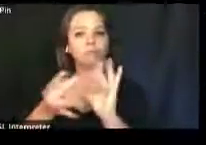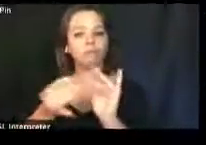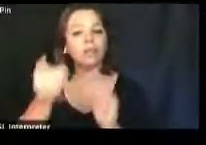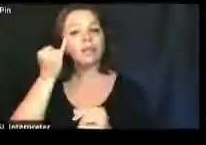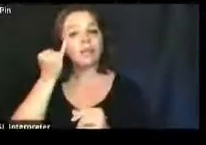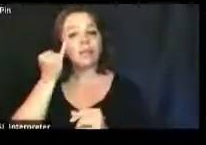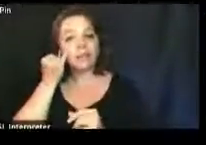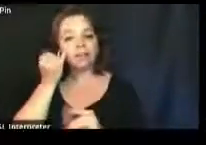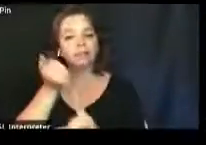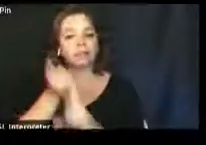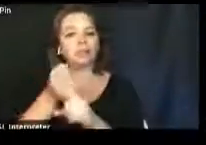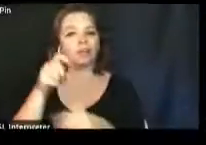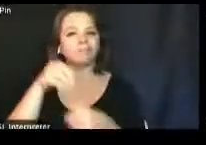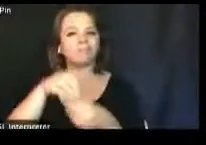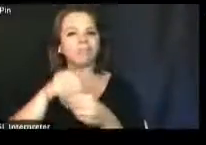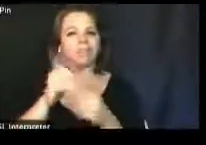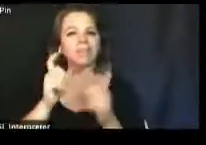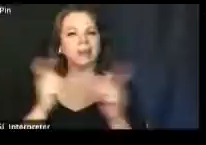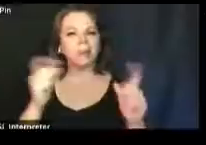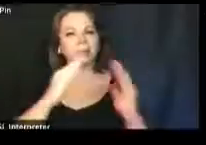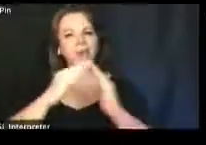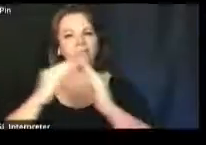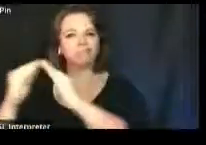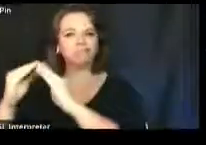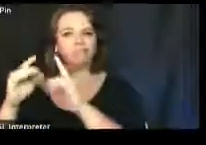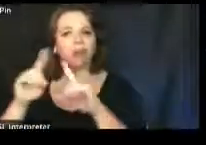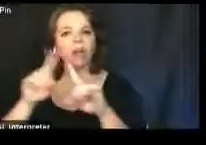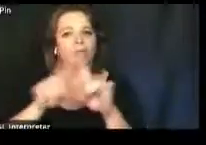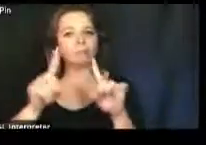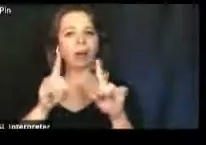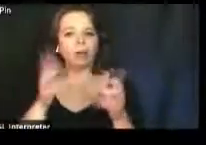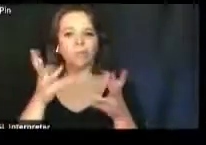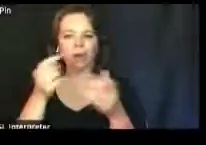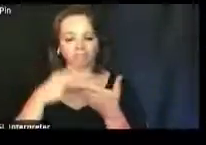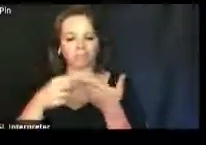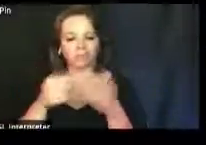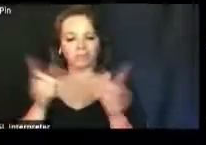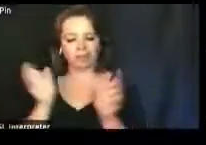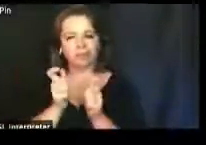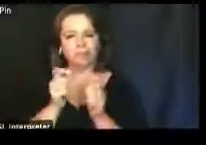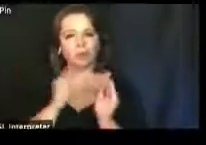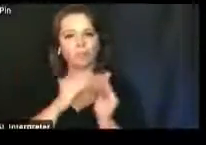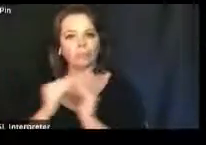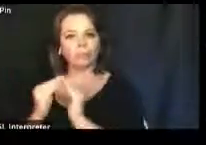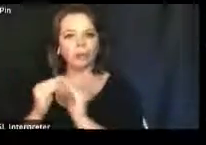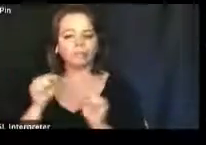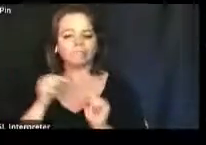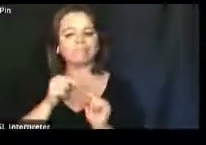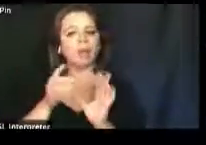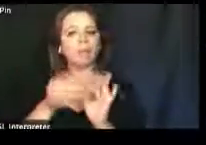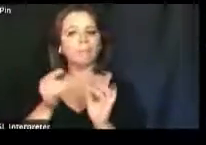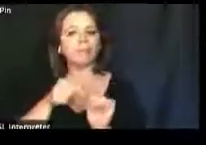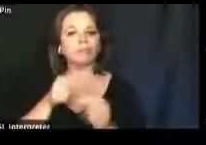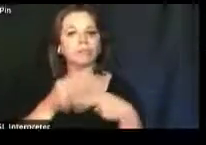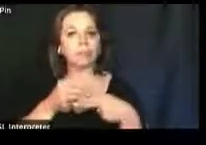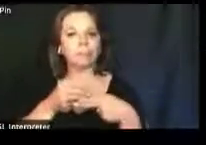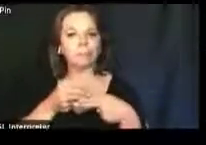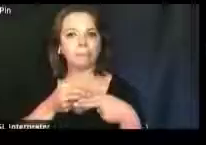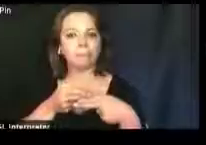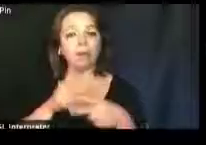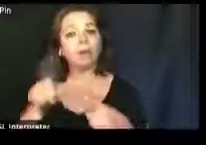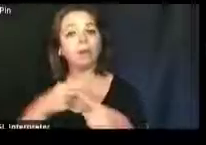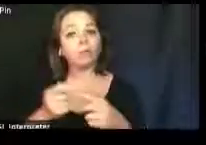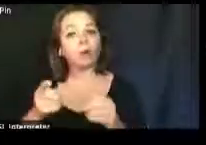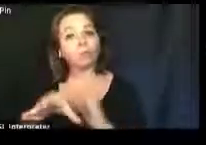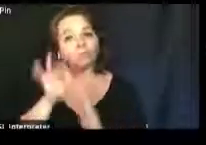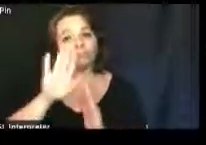you are within a specific neighborhood of Los Angeles, please mention it by name. Once we are able to locate your area,